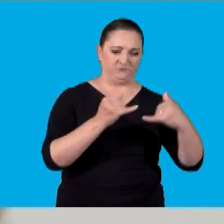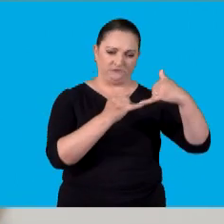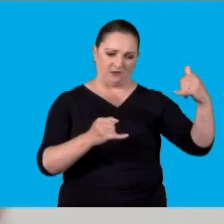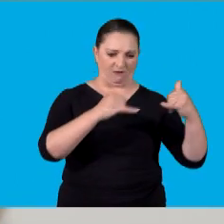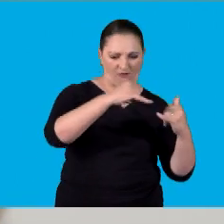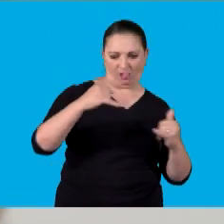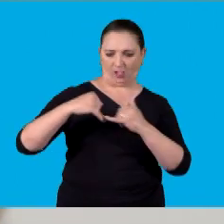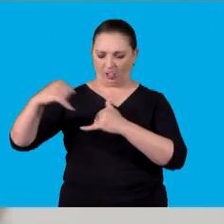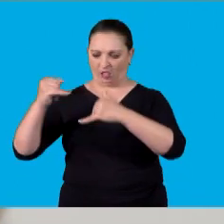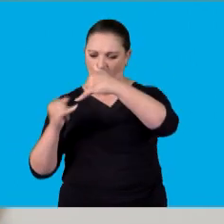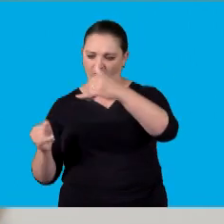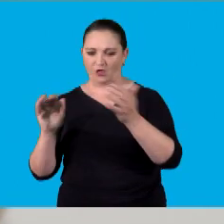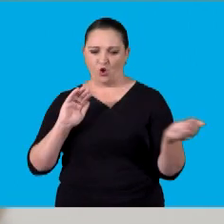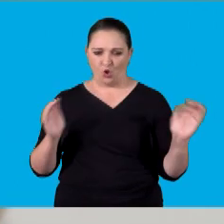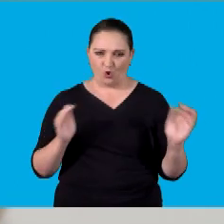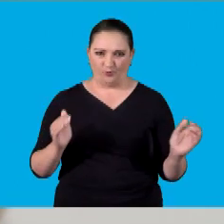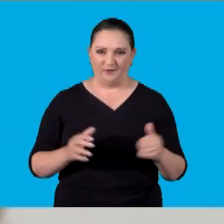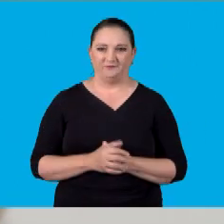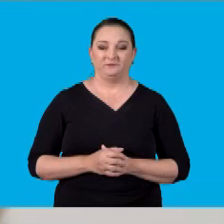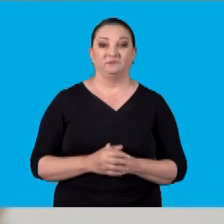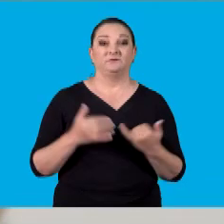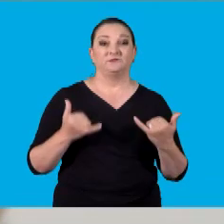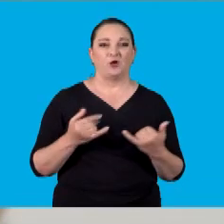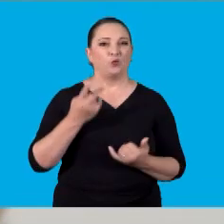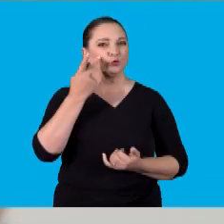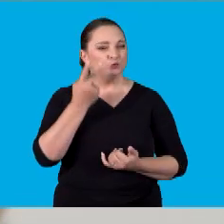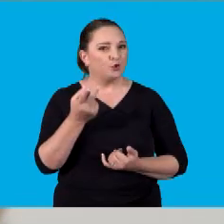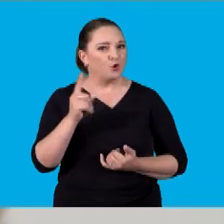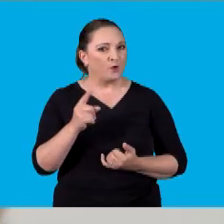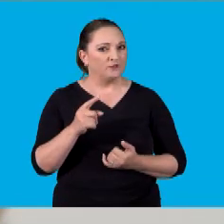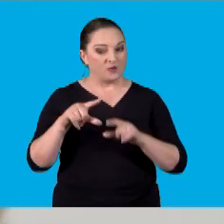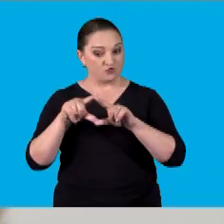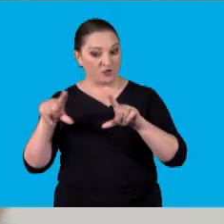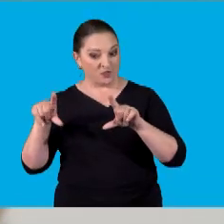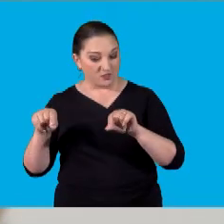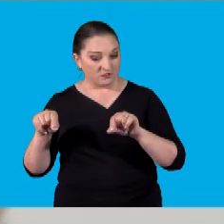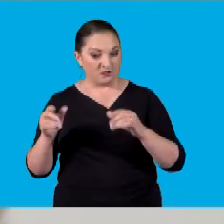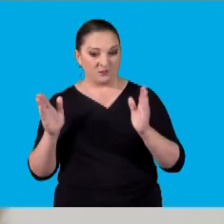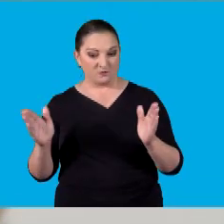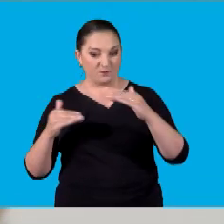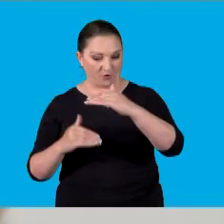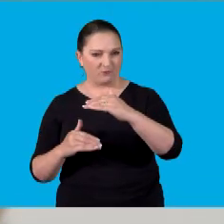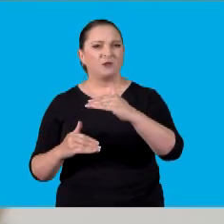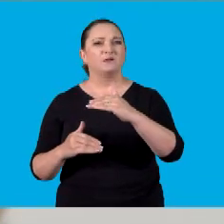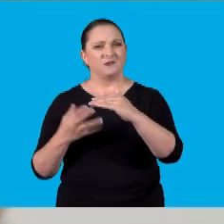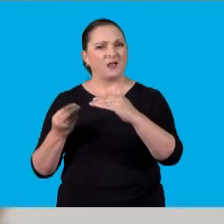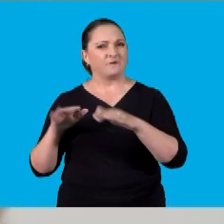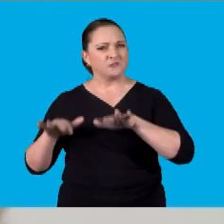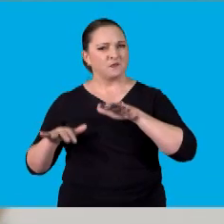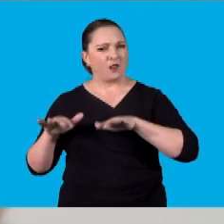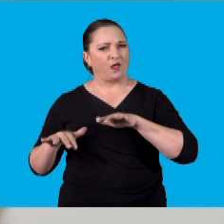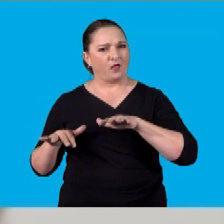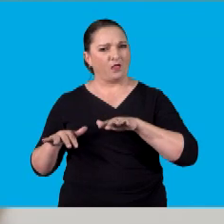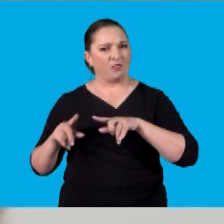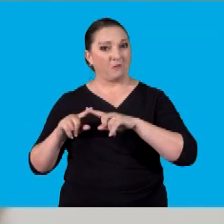the diagonals. So with the two last concepts of our lesson, we saw that the rectangle and the parallelogram, they have